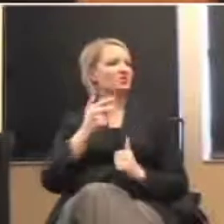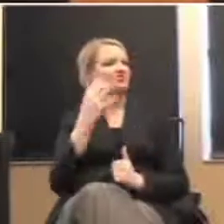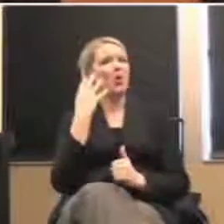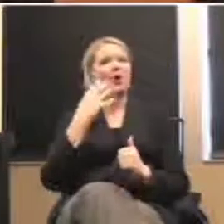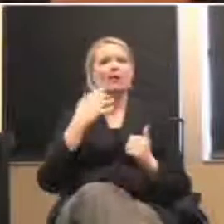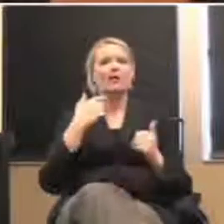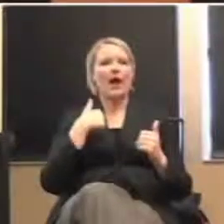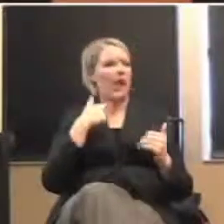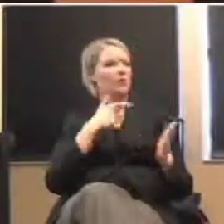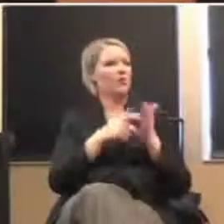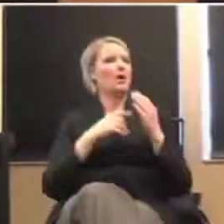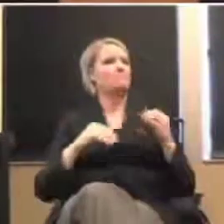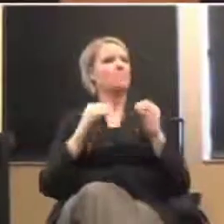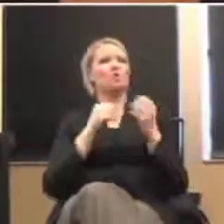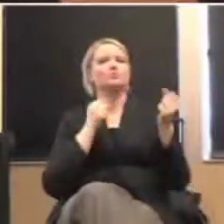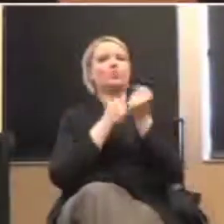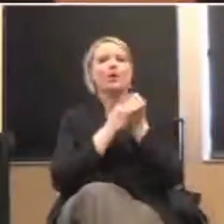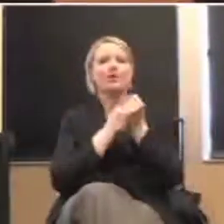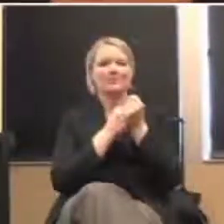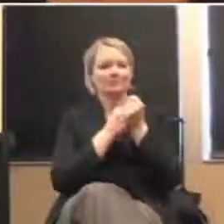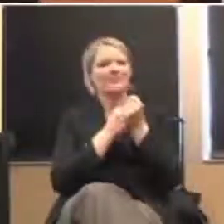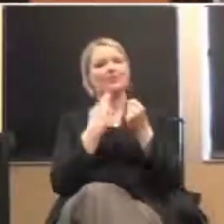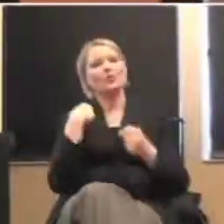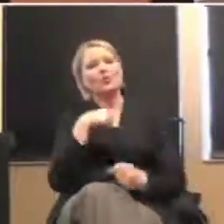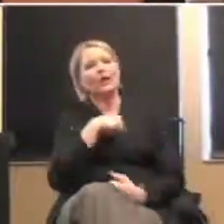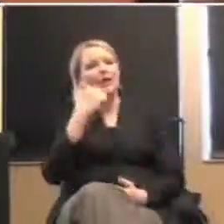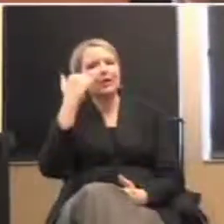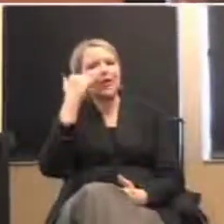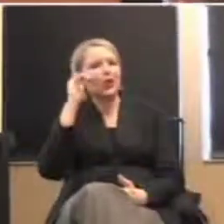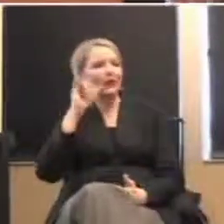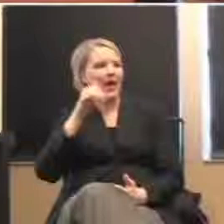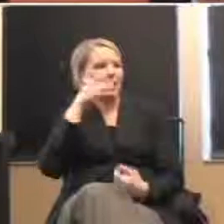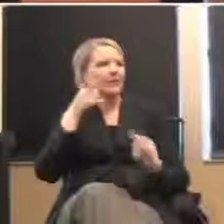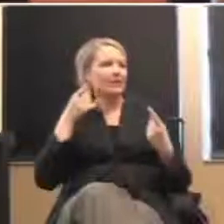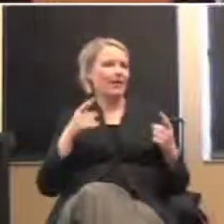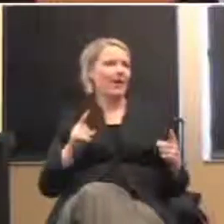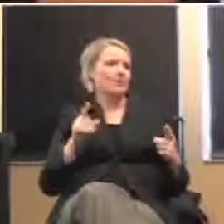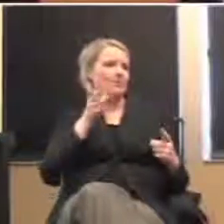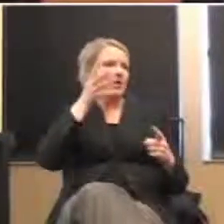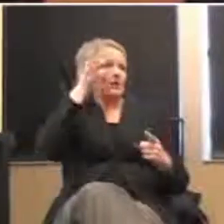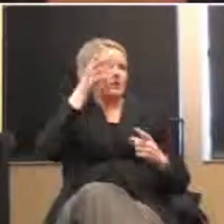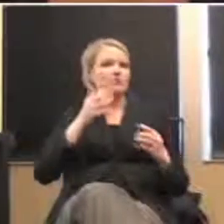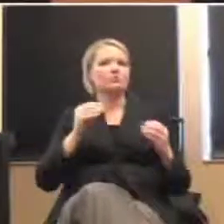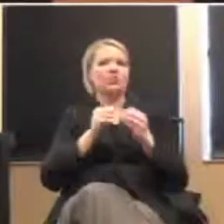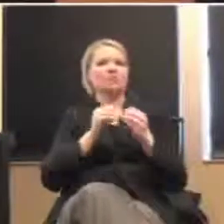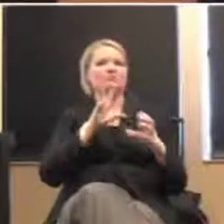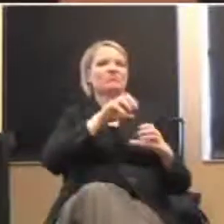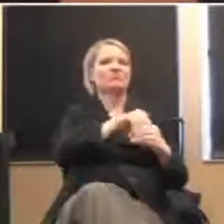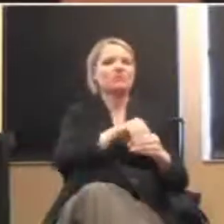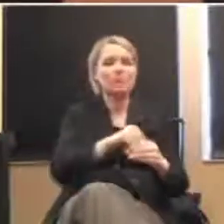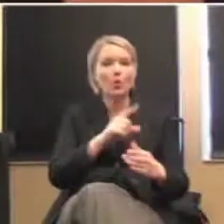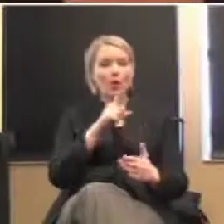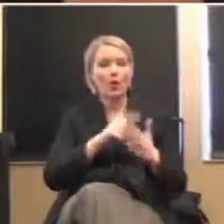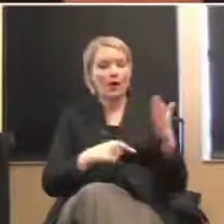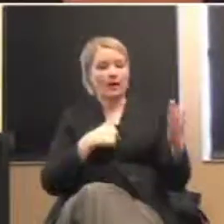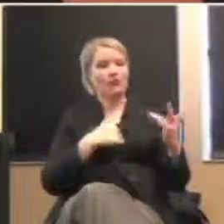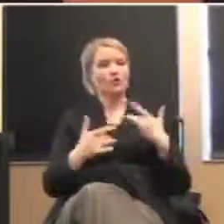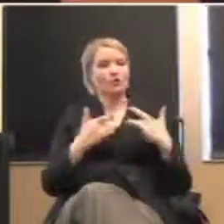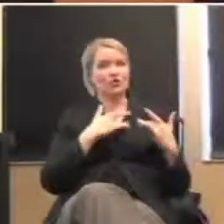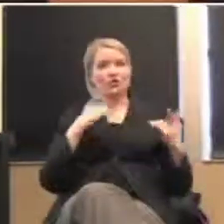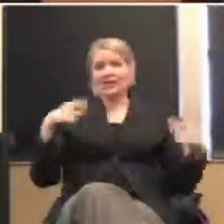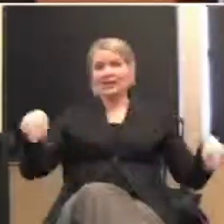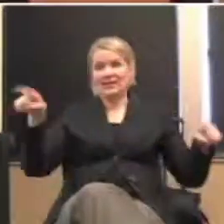substantial support. You know, all this, we know that that ripple is going to come. Now, part of what concerns me in this